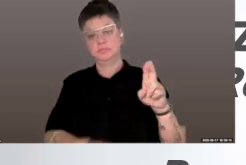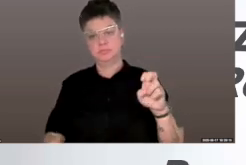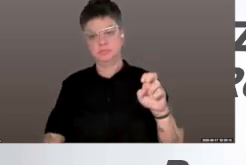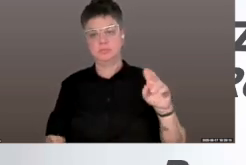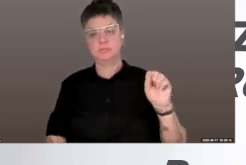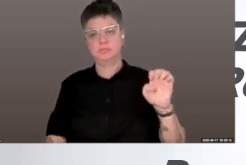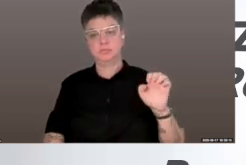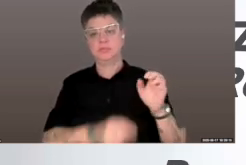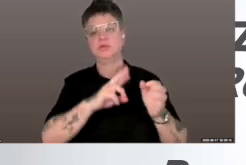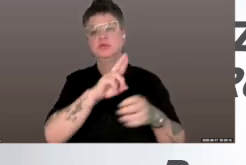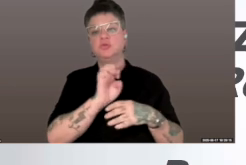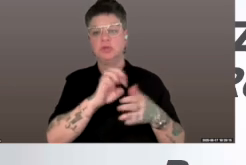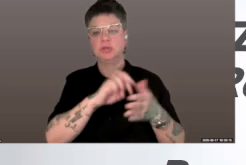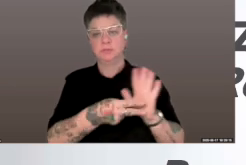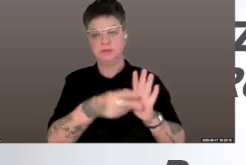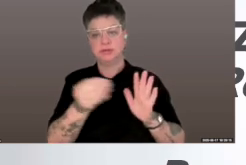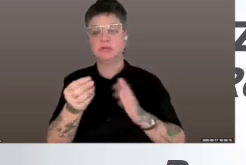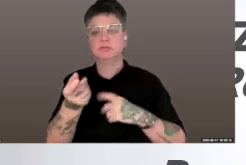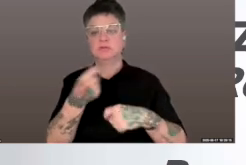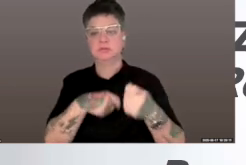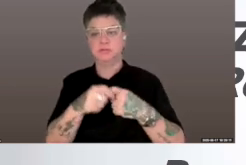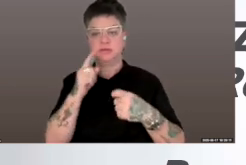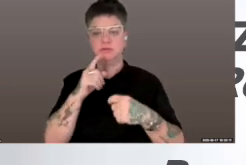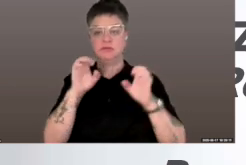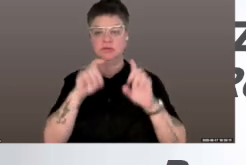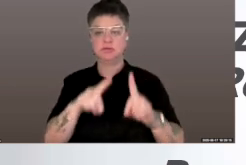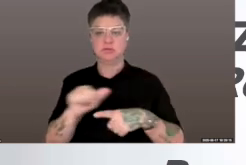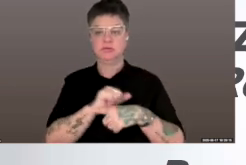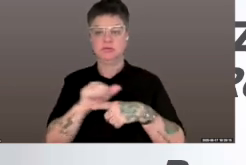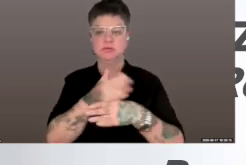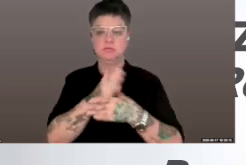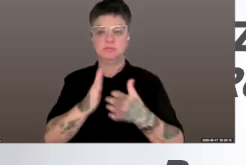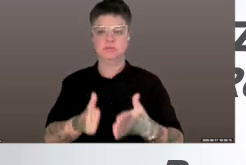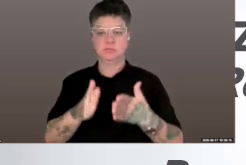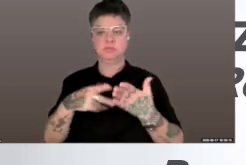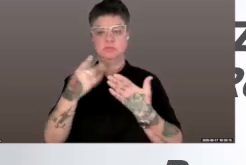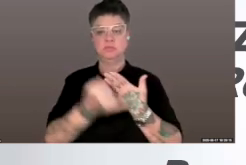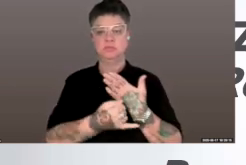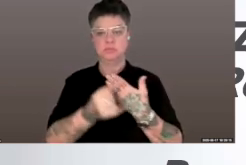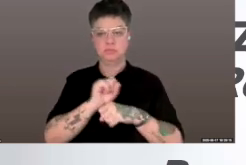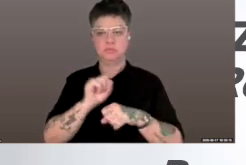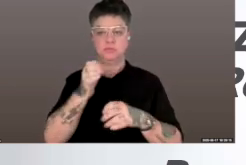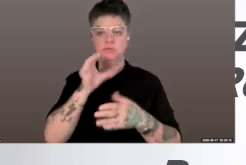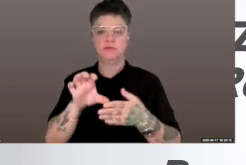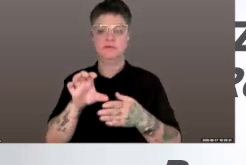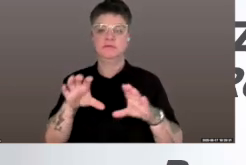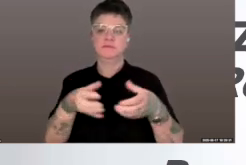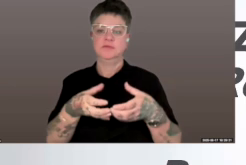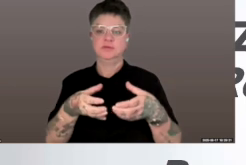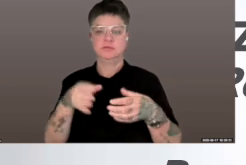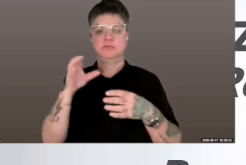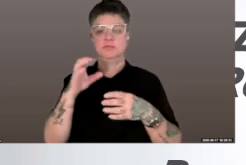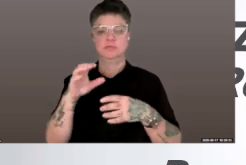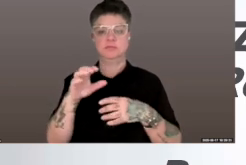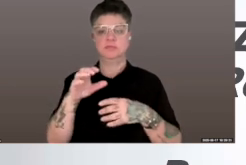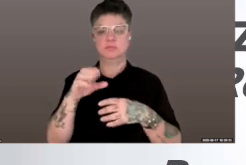recommendations for each component group. Example of component groups are battery pack, battery management system, also